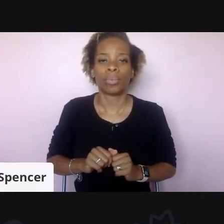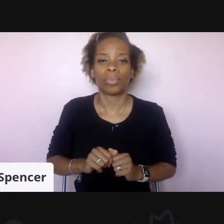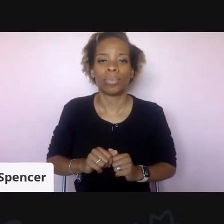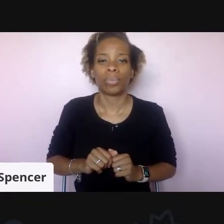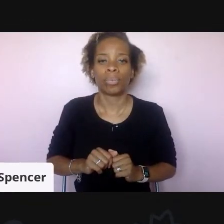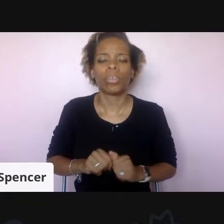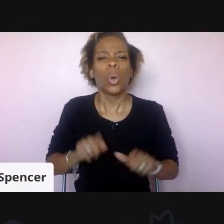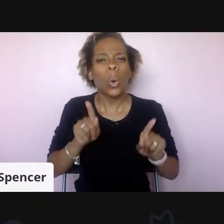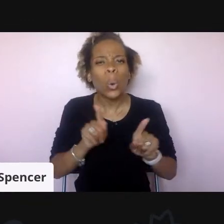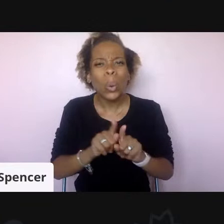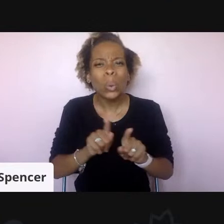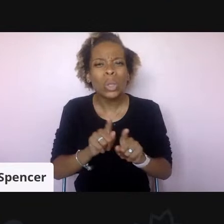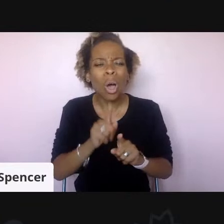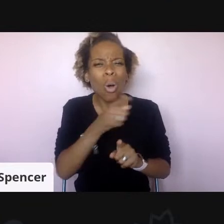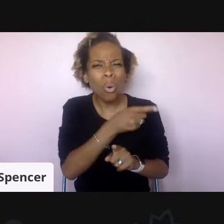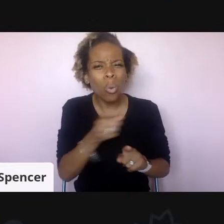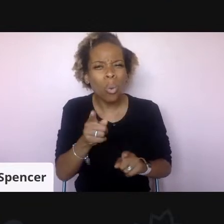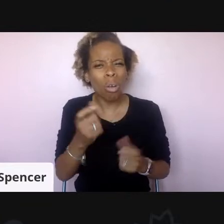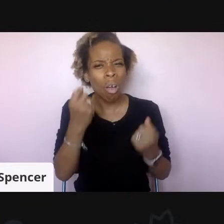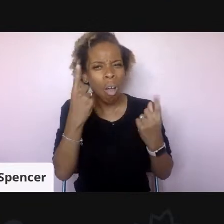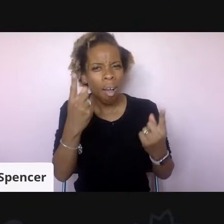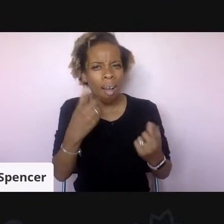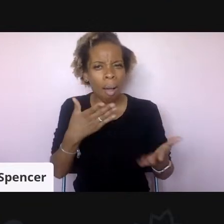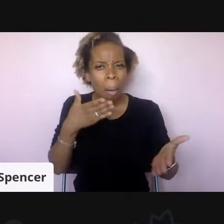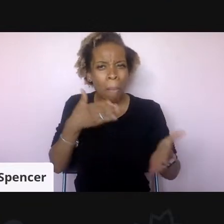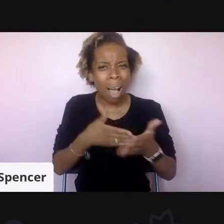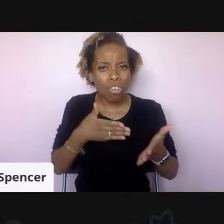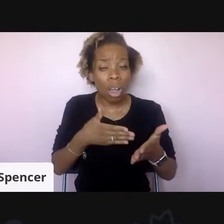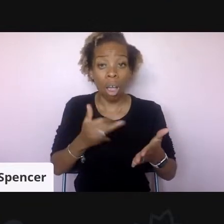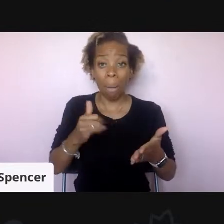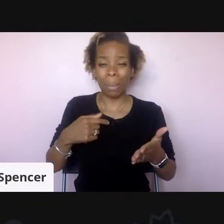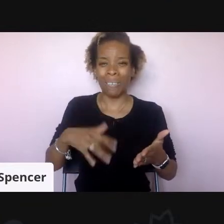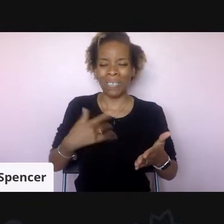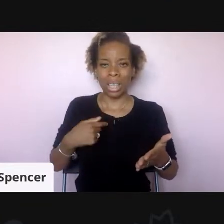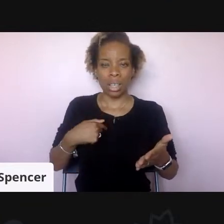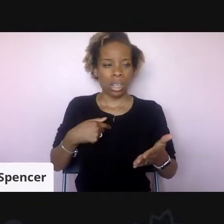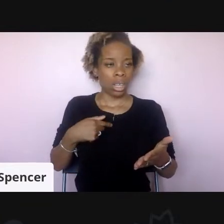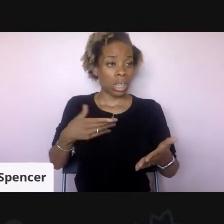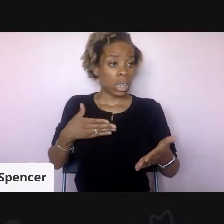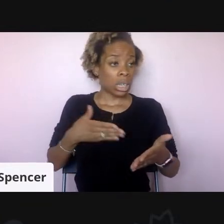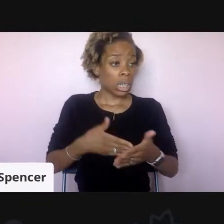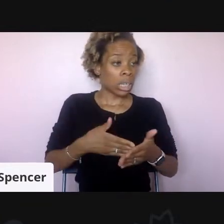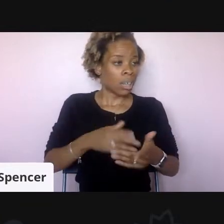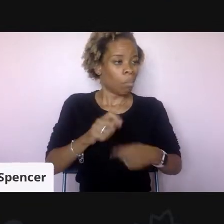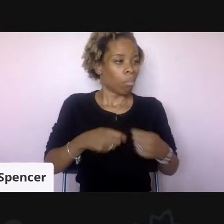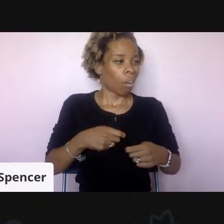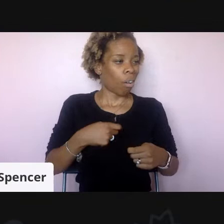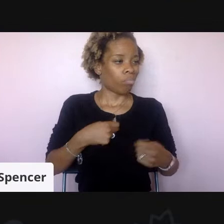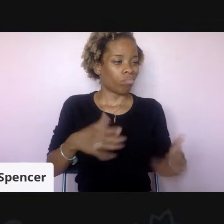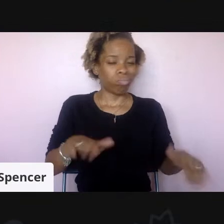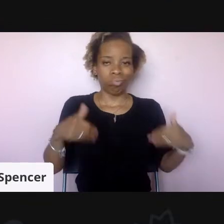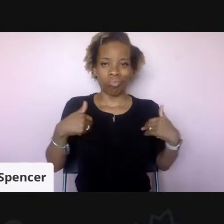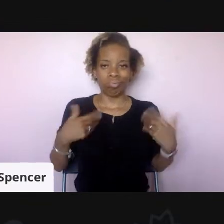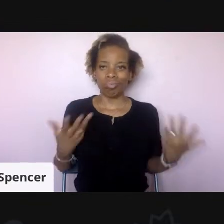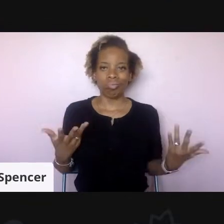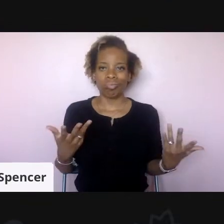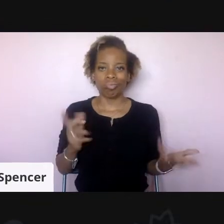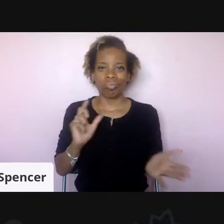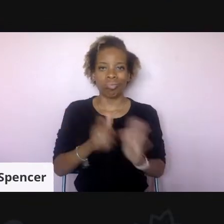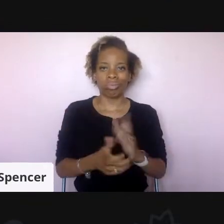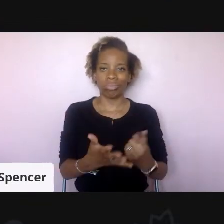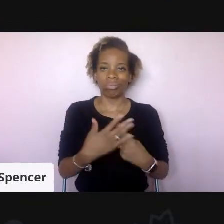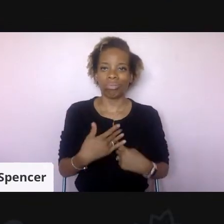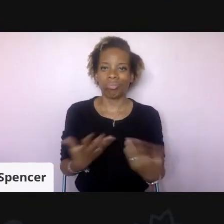of barriers that feel that they're disabled people. So it's really providing a space for